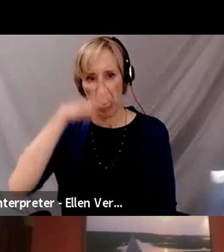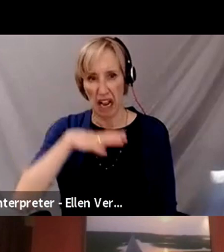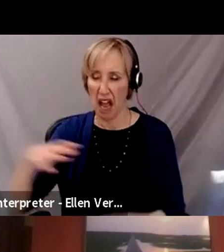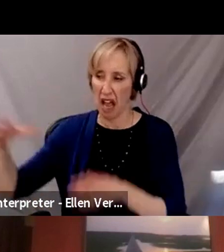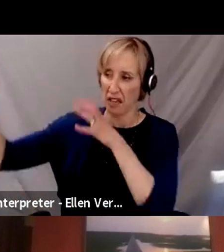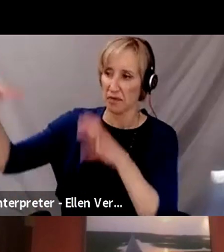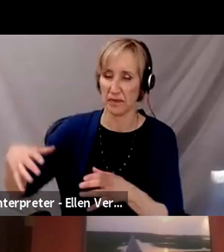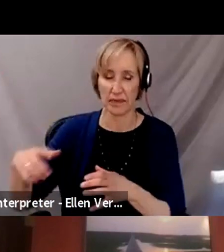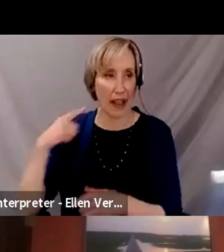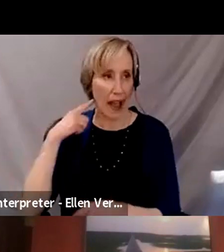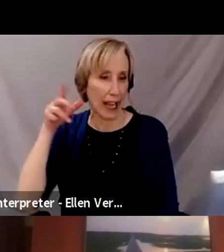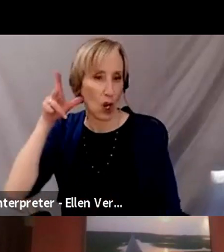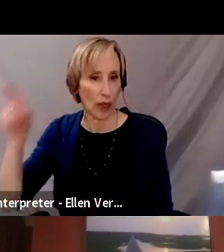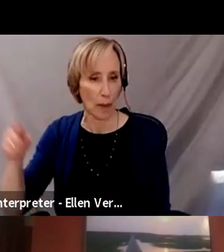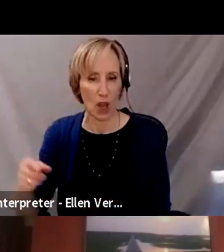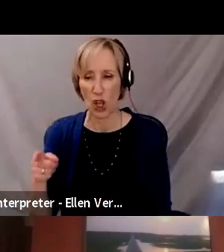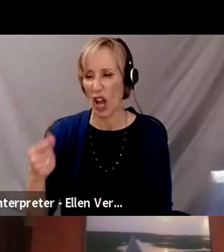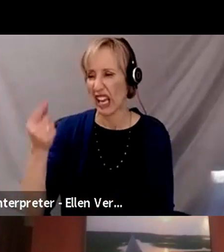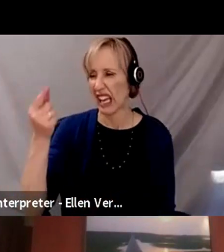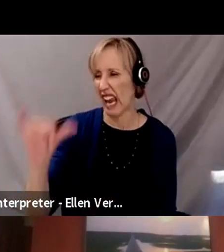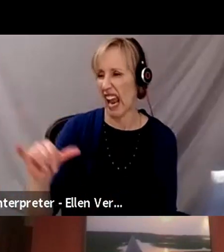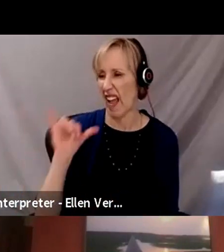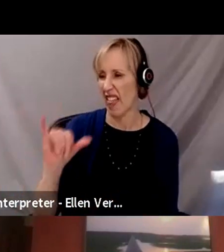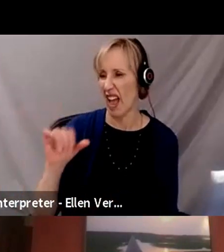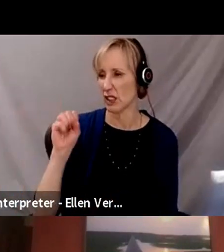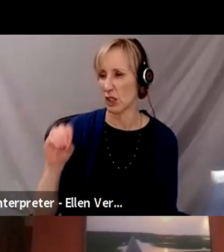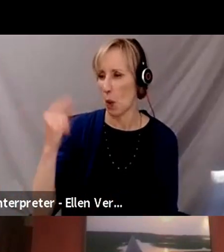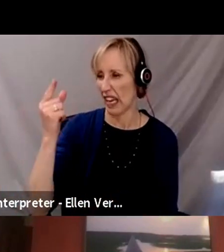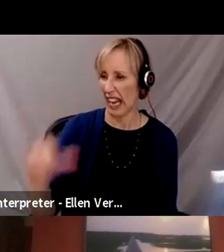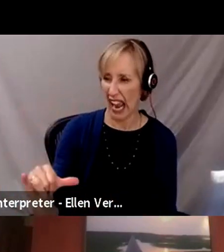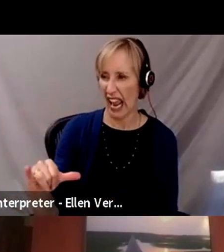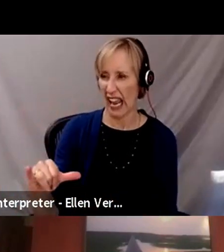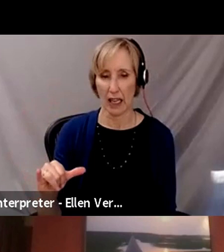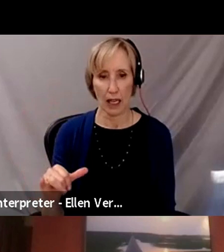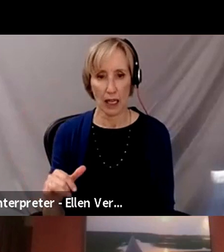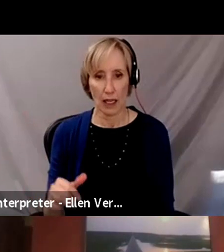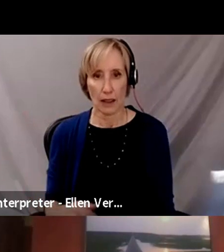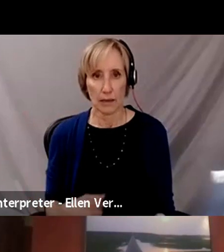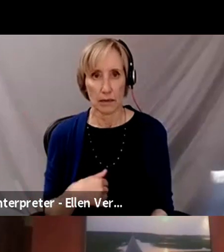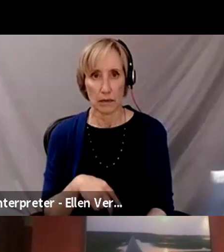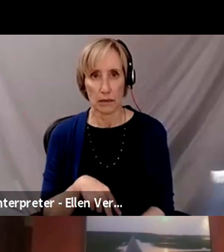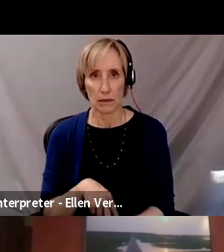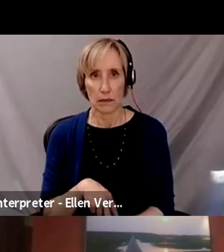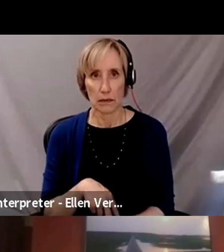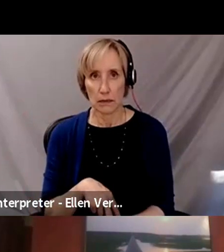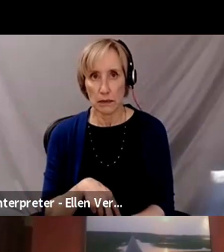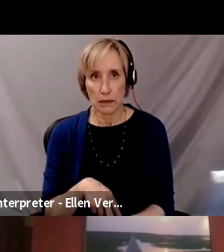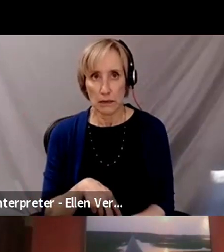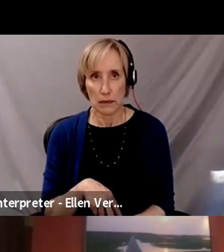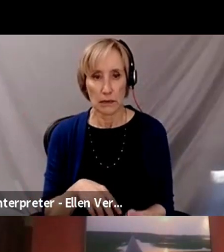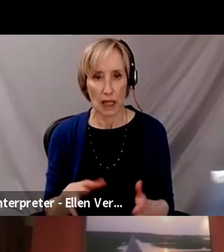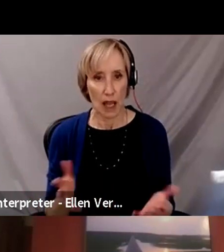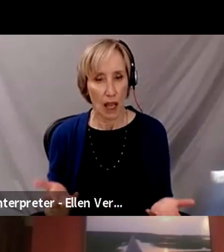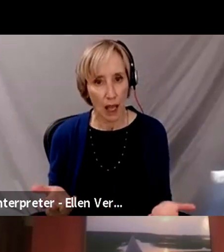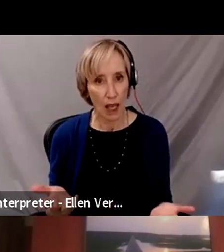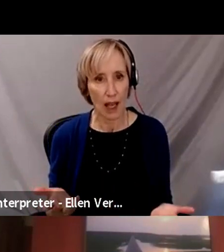gay and calling, that's so gay. And the level of fear, even though I